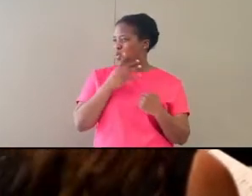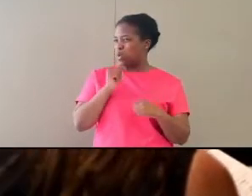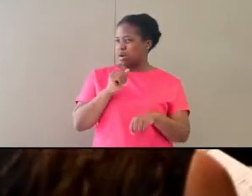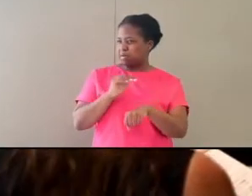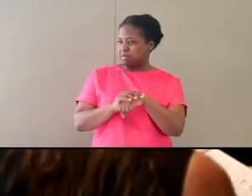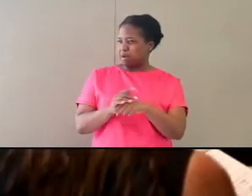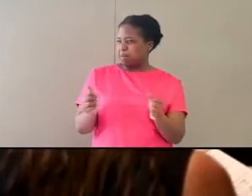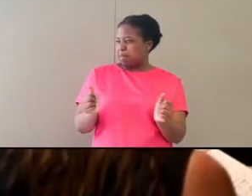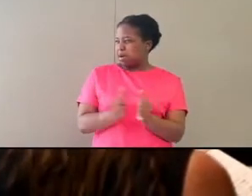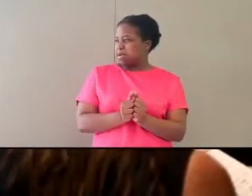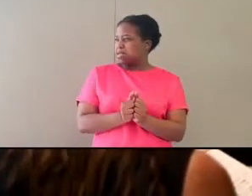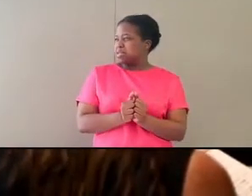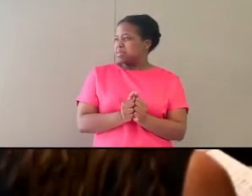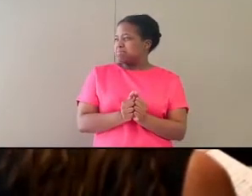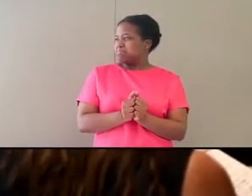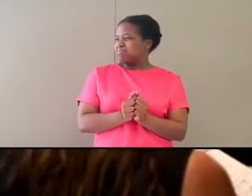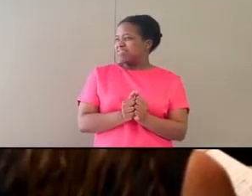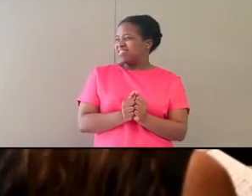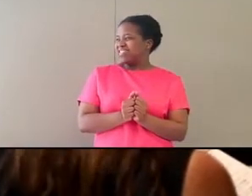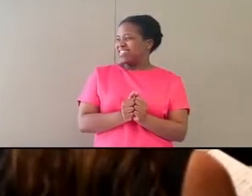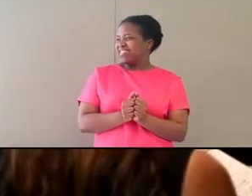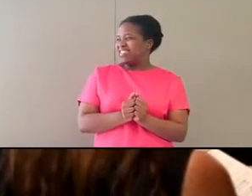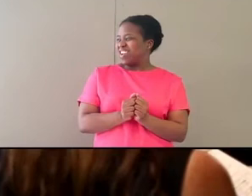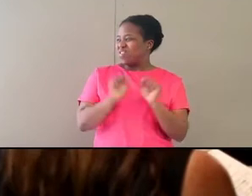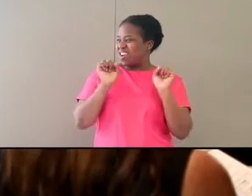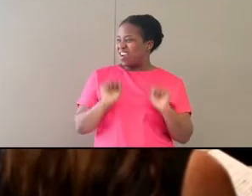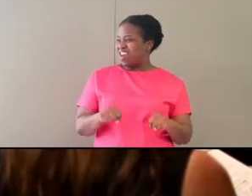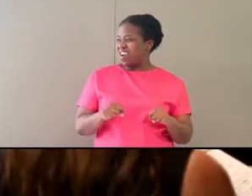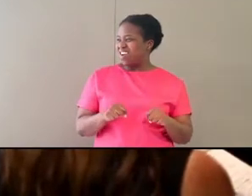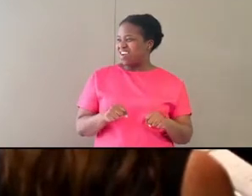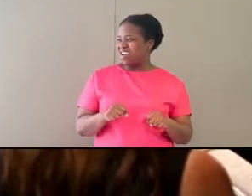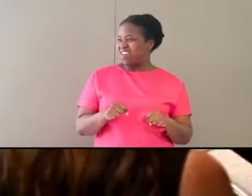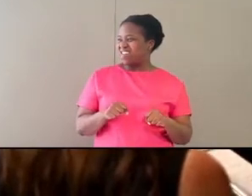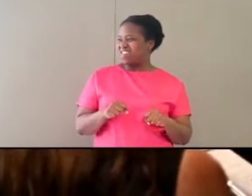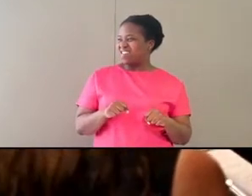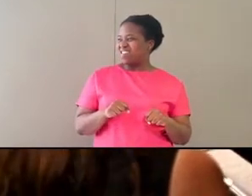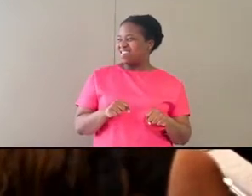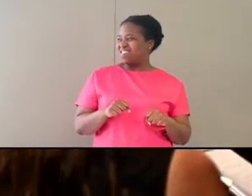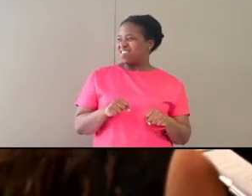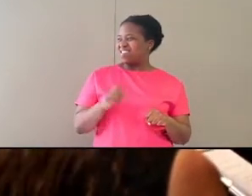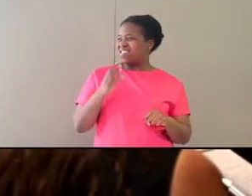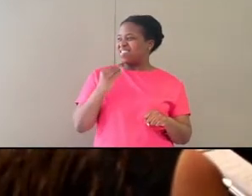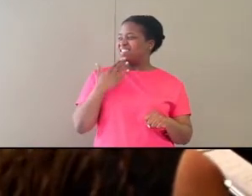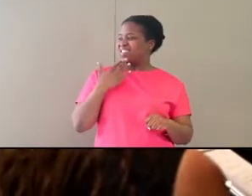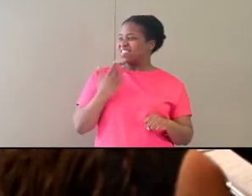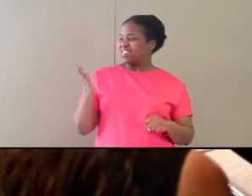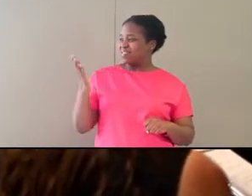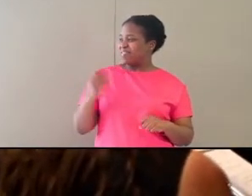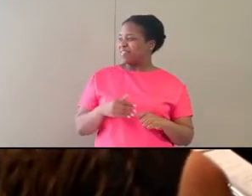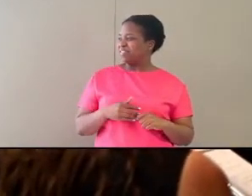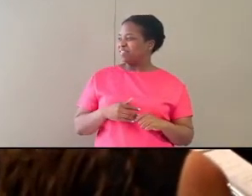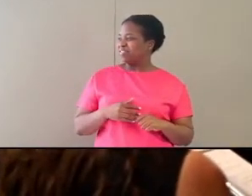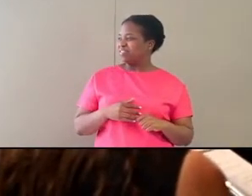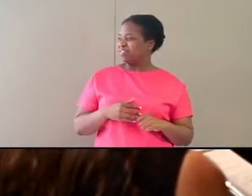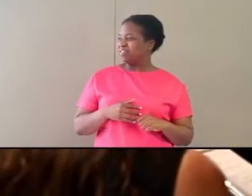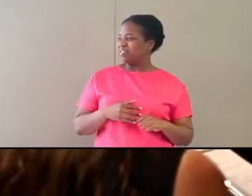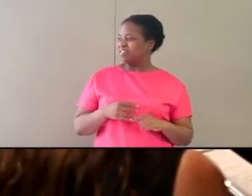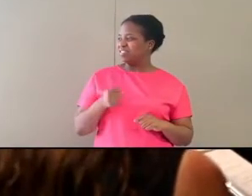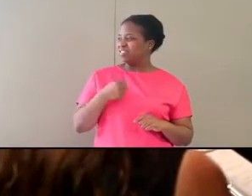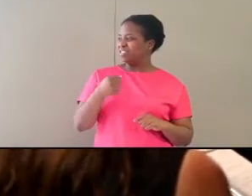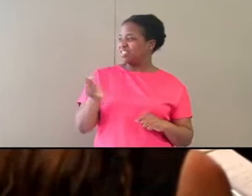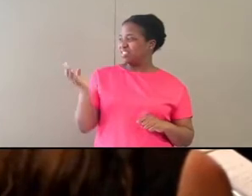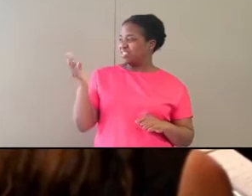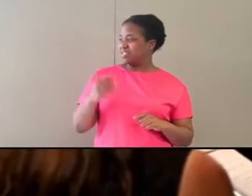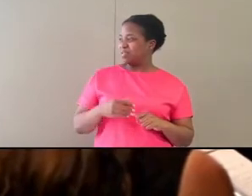and a partnership with Black Sesh. So I'm going to allow them to speak. Thank you, madam. Over to you. Can we pass the mic